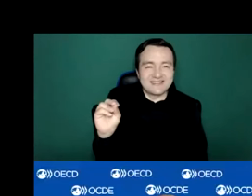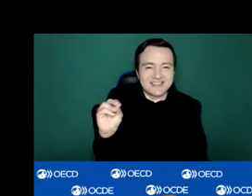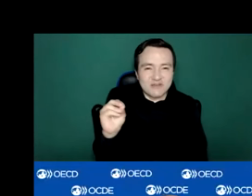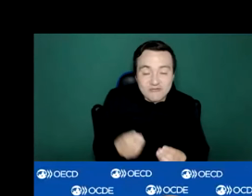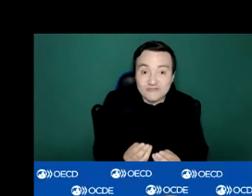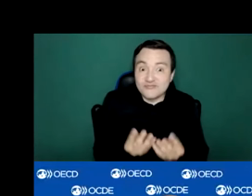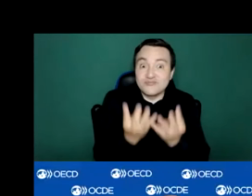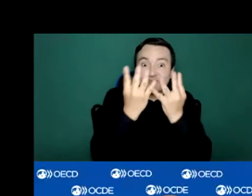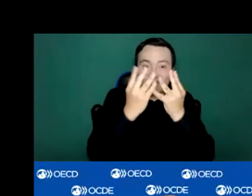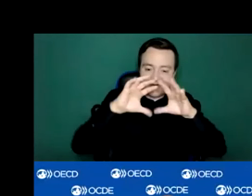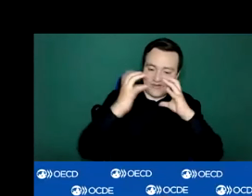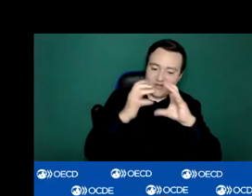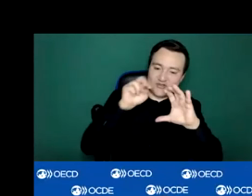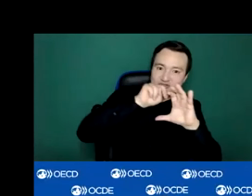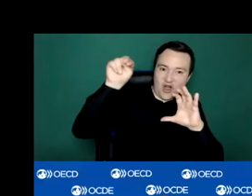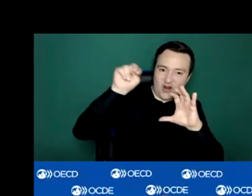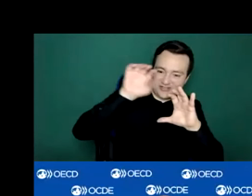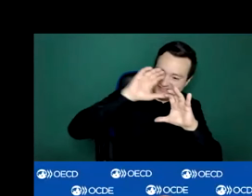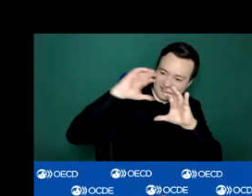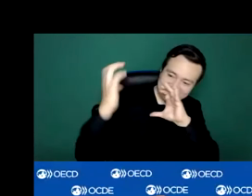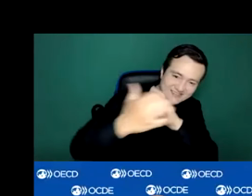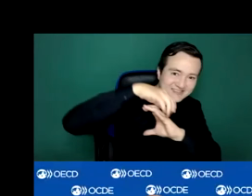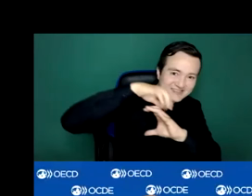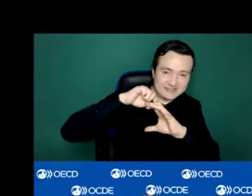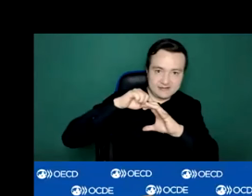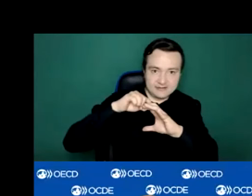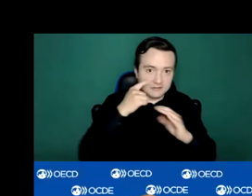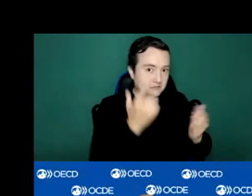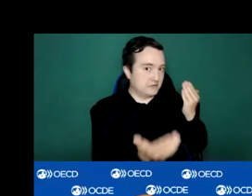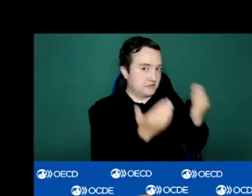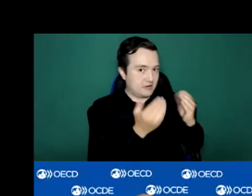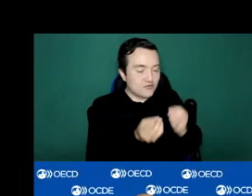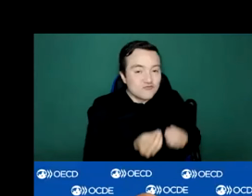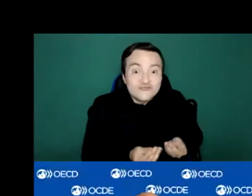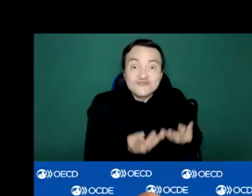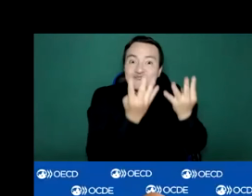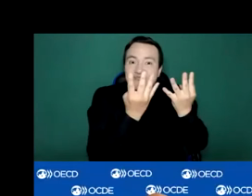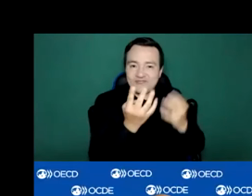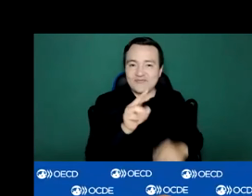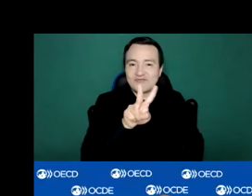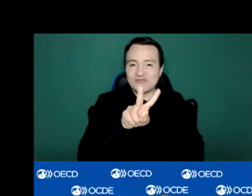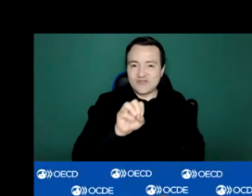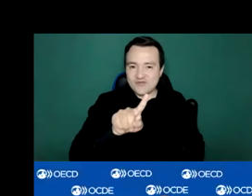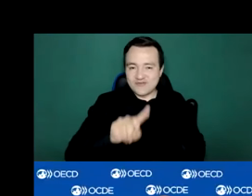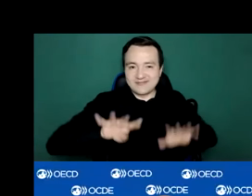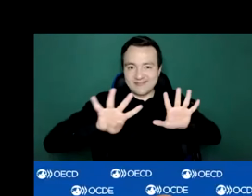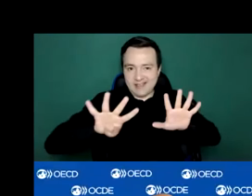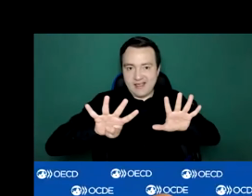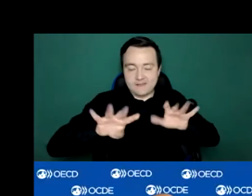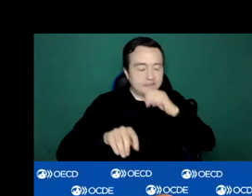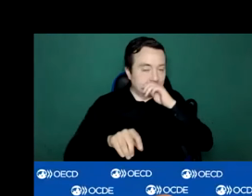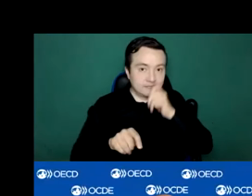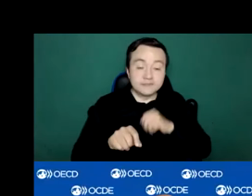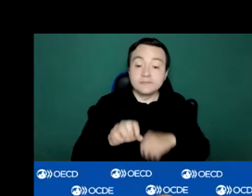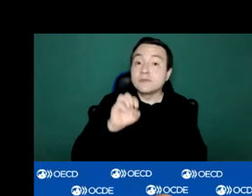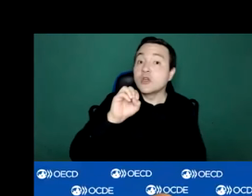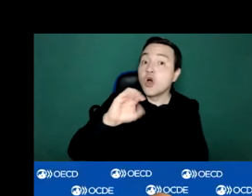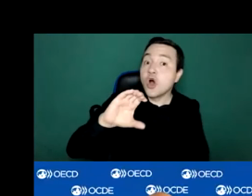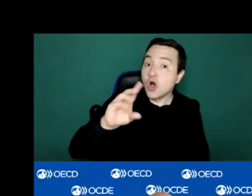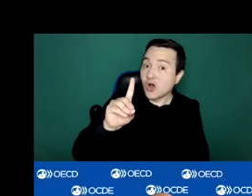of 2019. So you see that across OECD countries, up to 50% of consultations